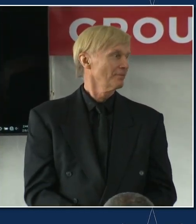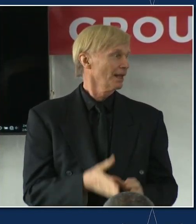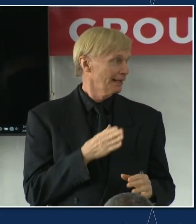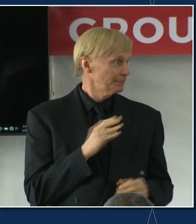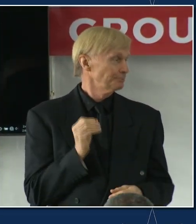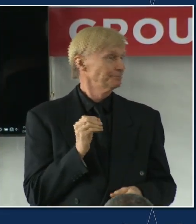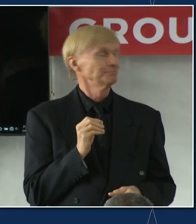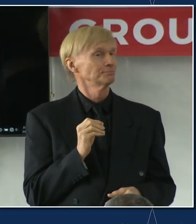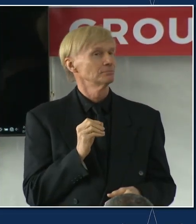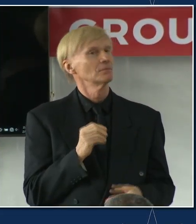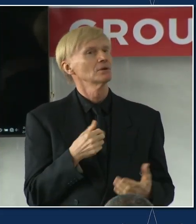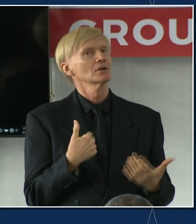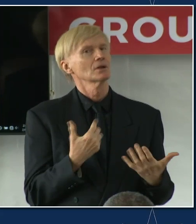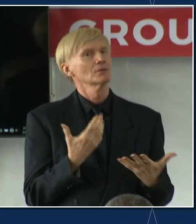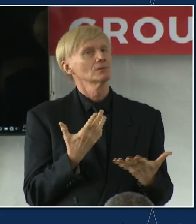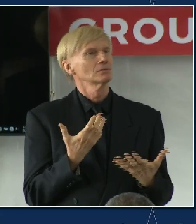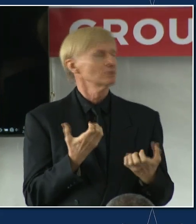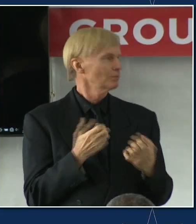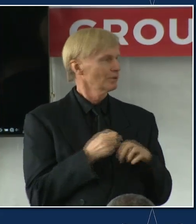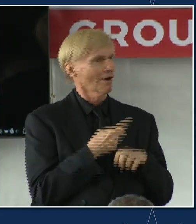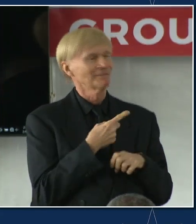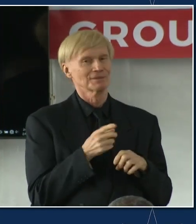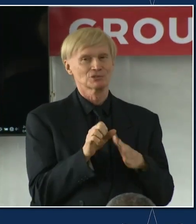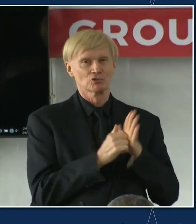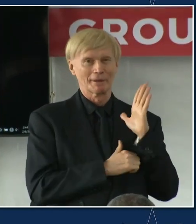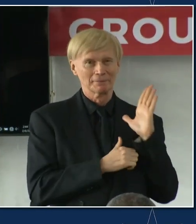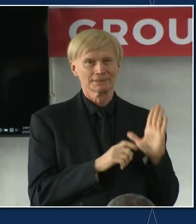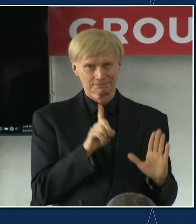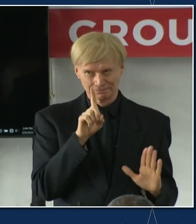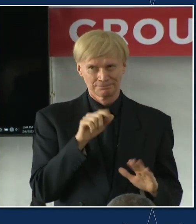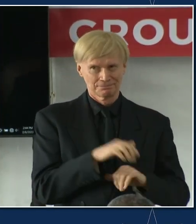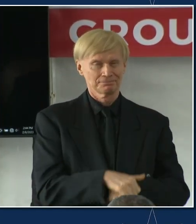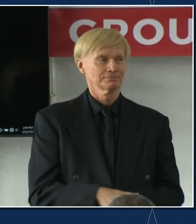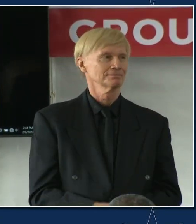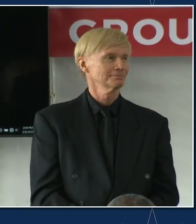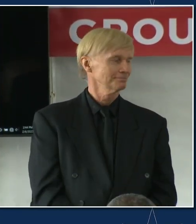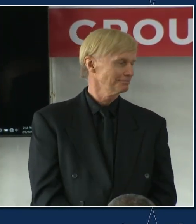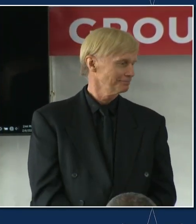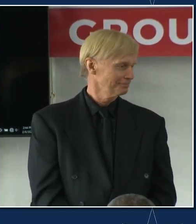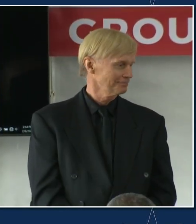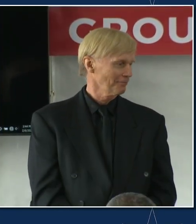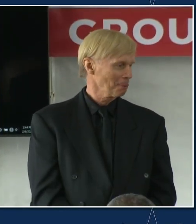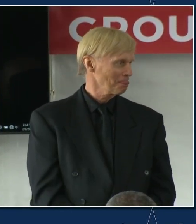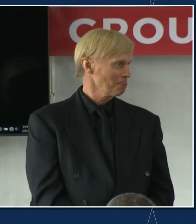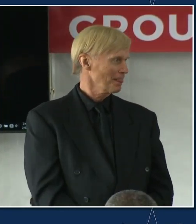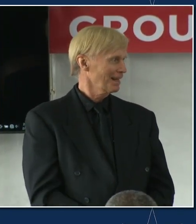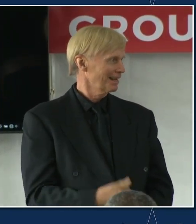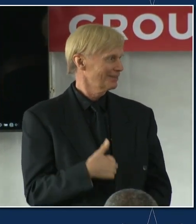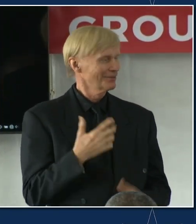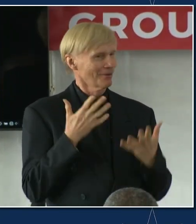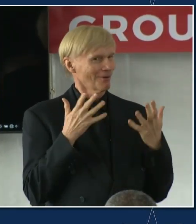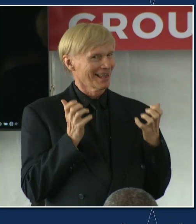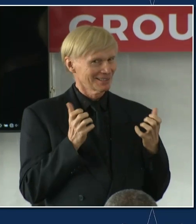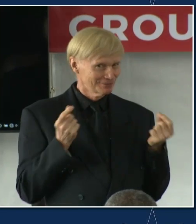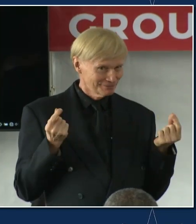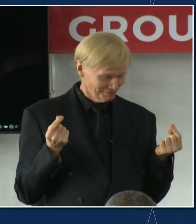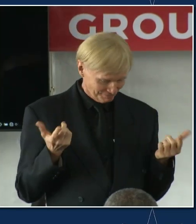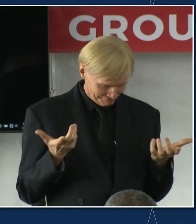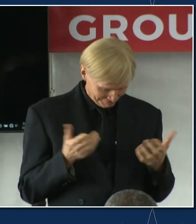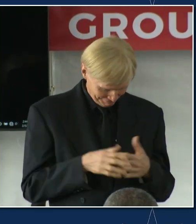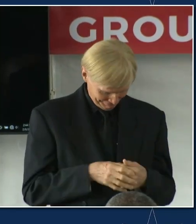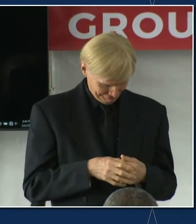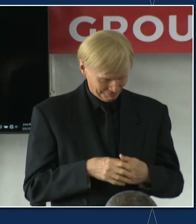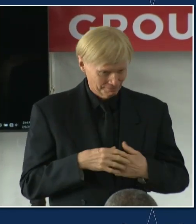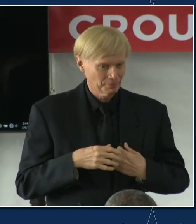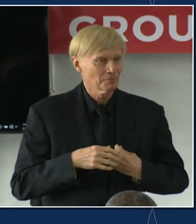And I'm going to go off script for just one half second. And I want to